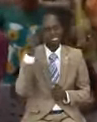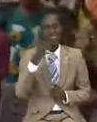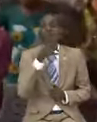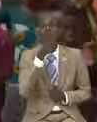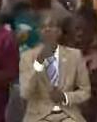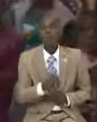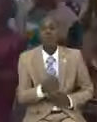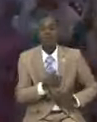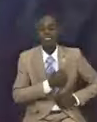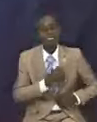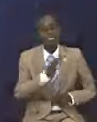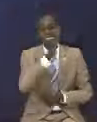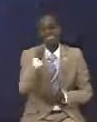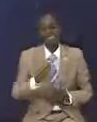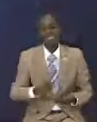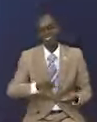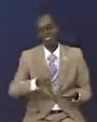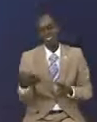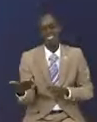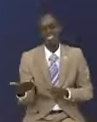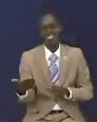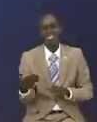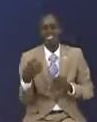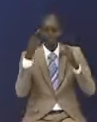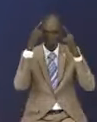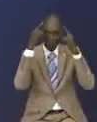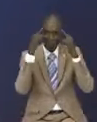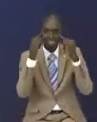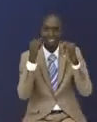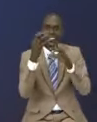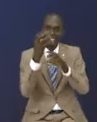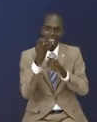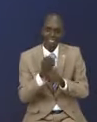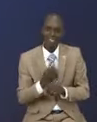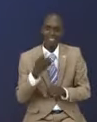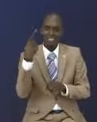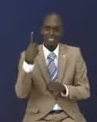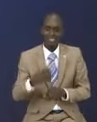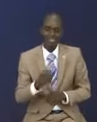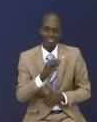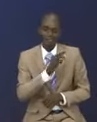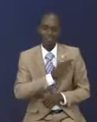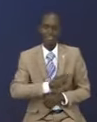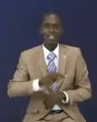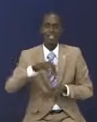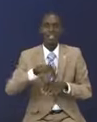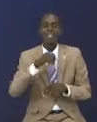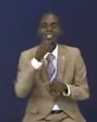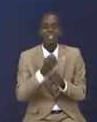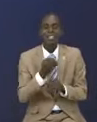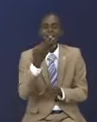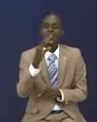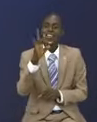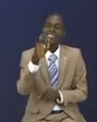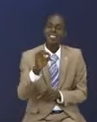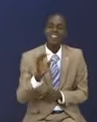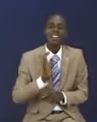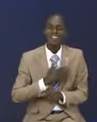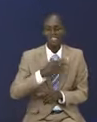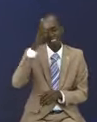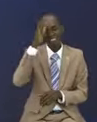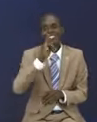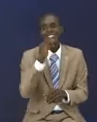never die. Moses received the ministry at the age of 80. Our Father is just